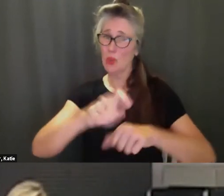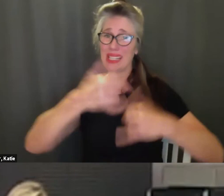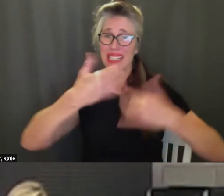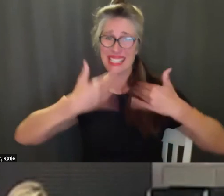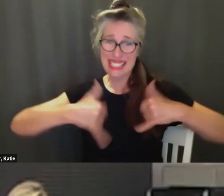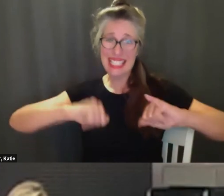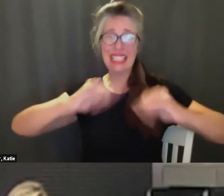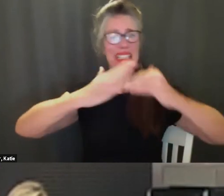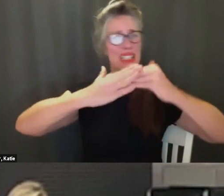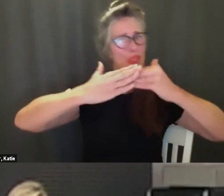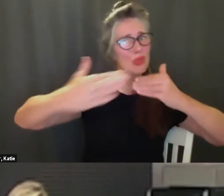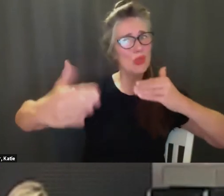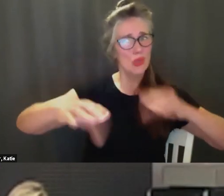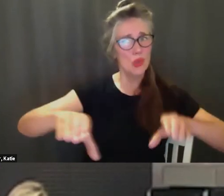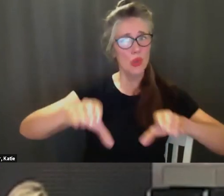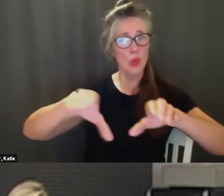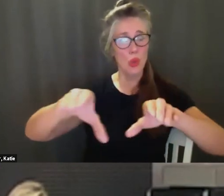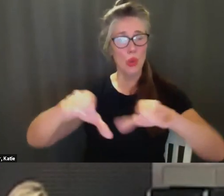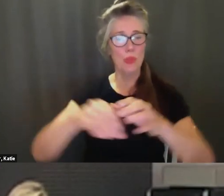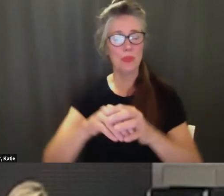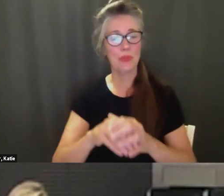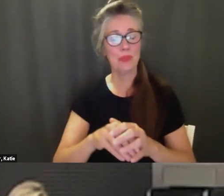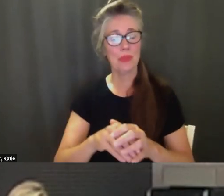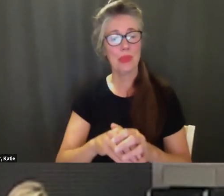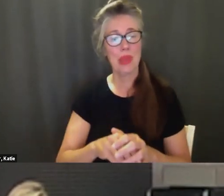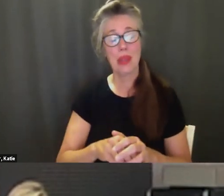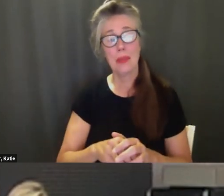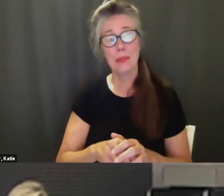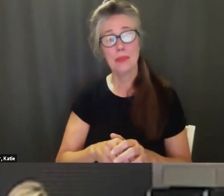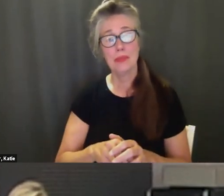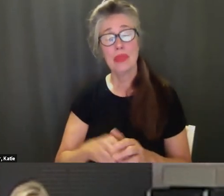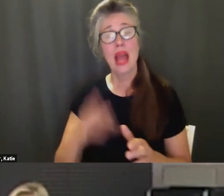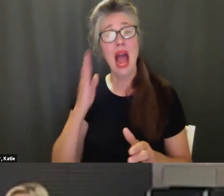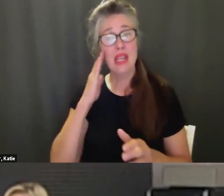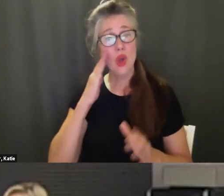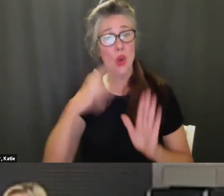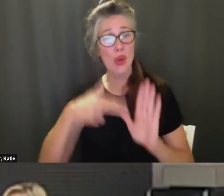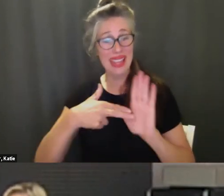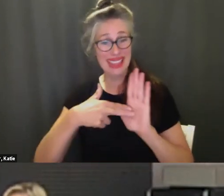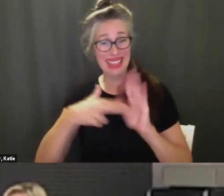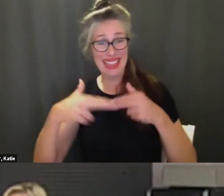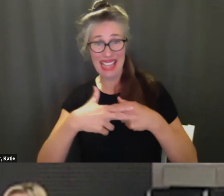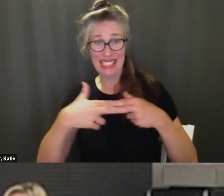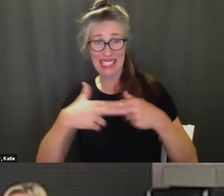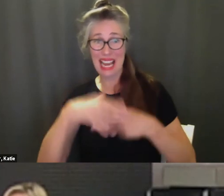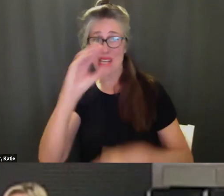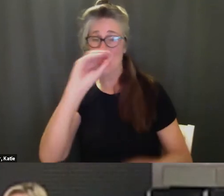ahead of us. And I know that in the slide, the percentages were